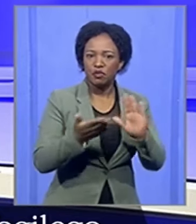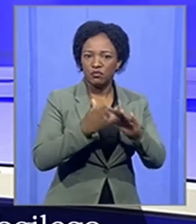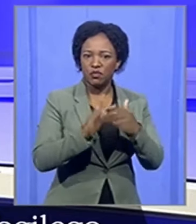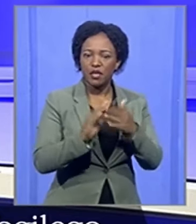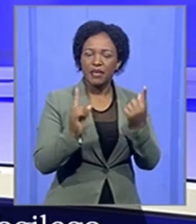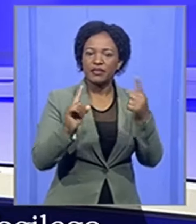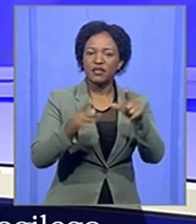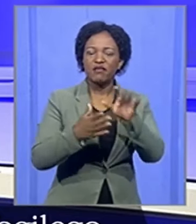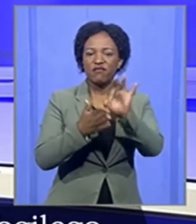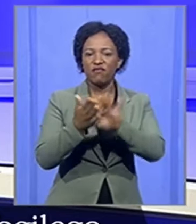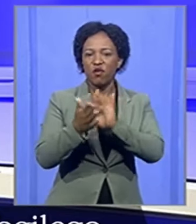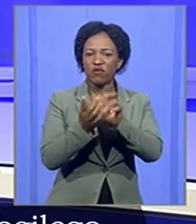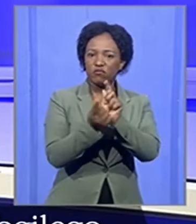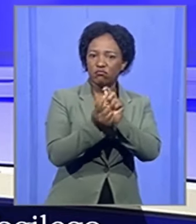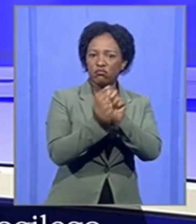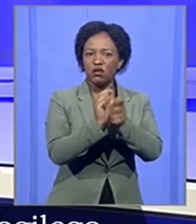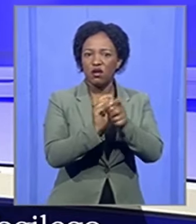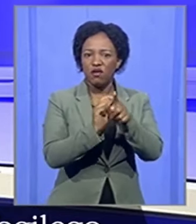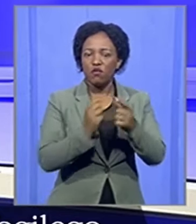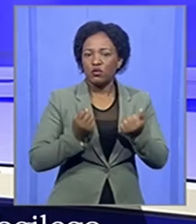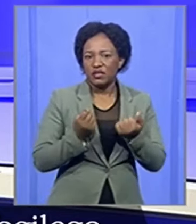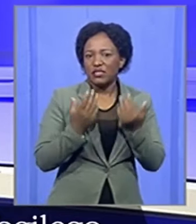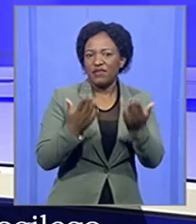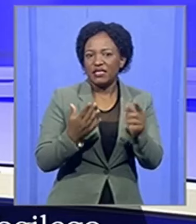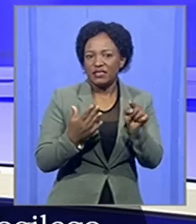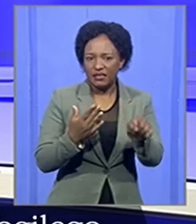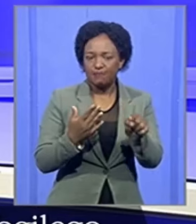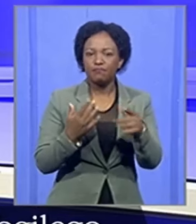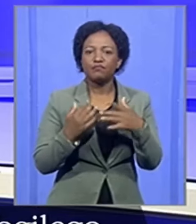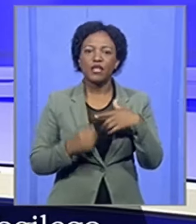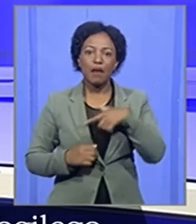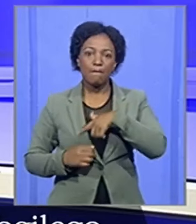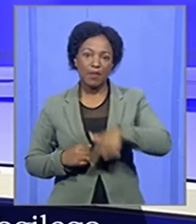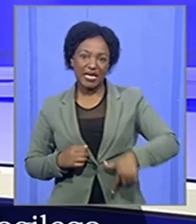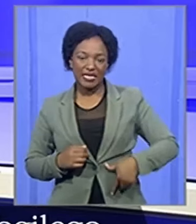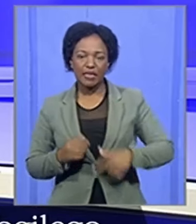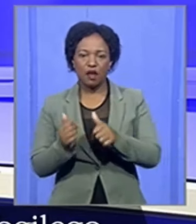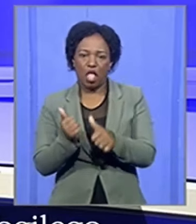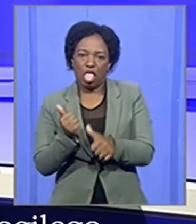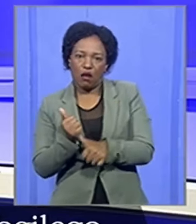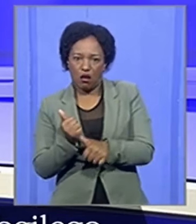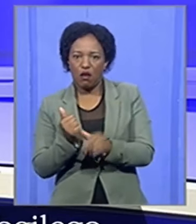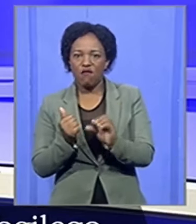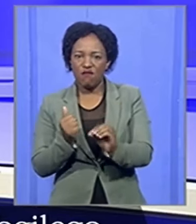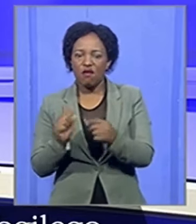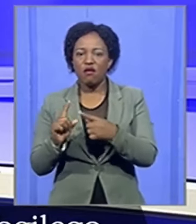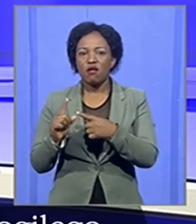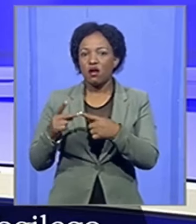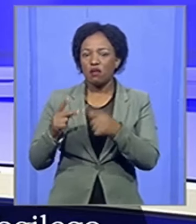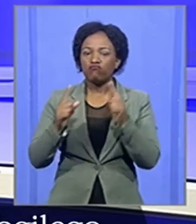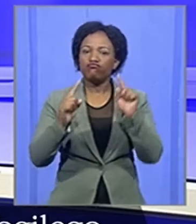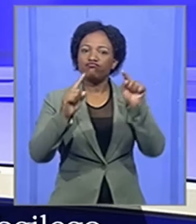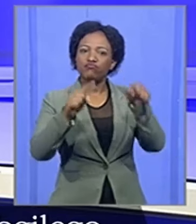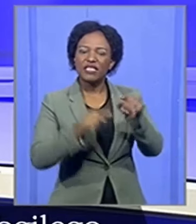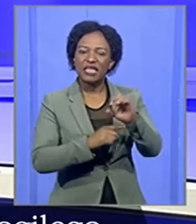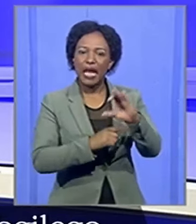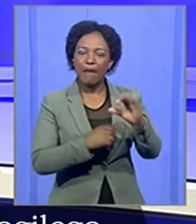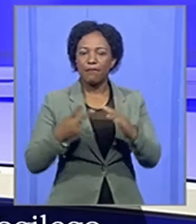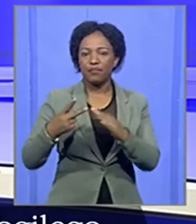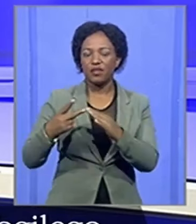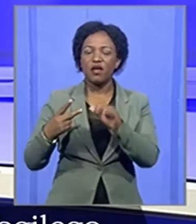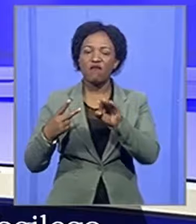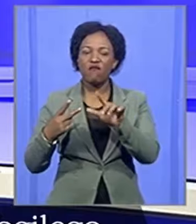gore ba hwetše kabo ya ditirelo tša motheo. Motlatša mopresidente wa EFF Floyd Shivambu le yena o be a le ka Gqeberha Eastern Cape lesolong la gagwe la